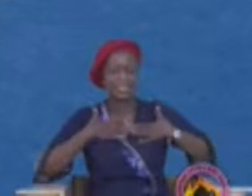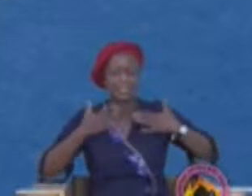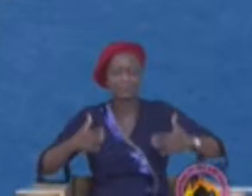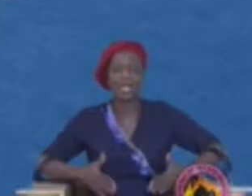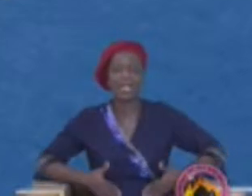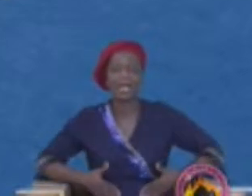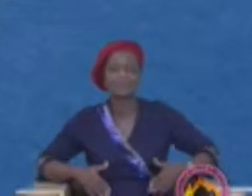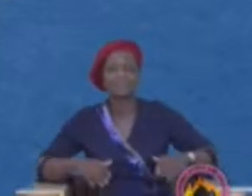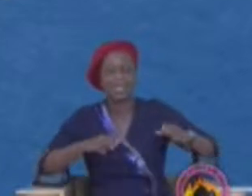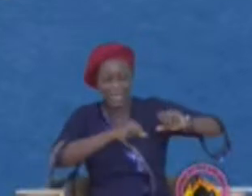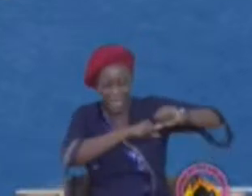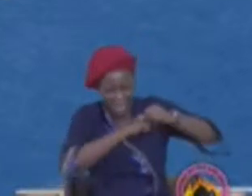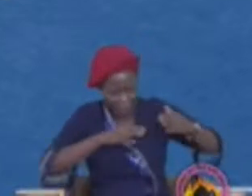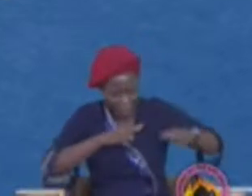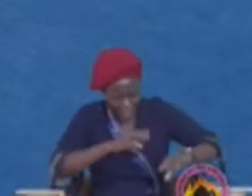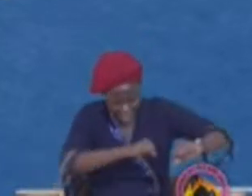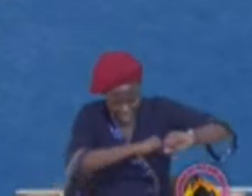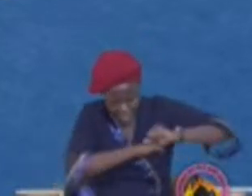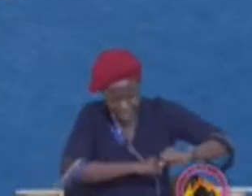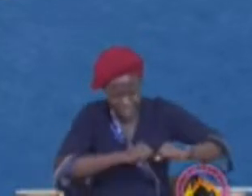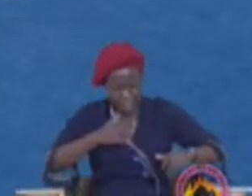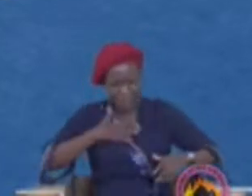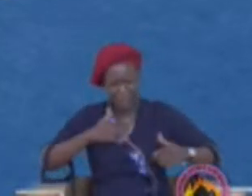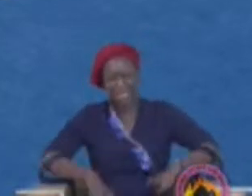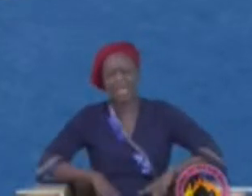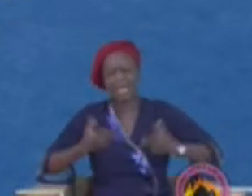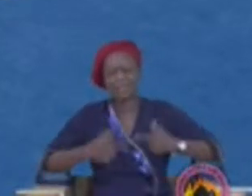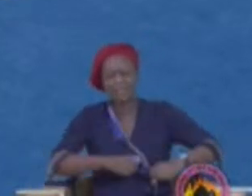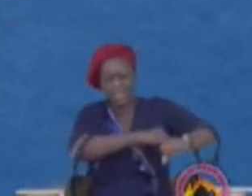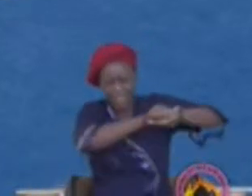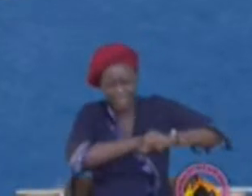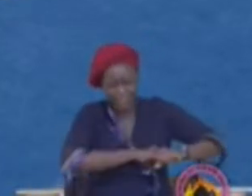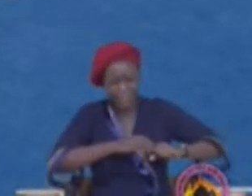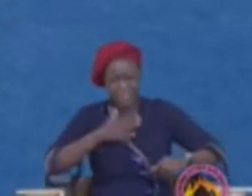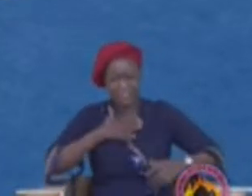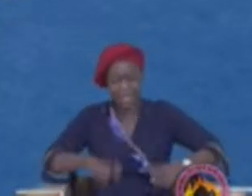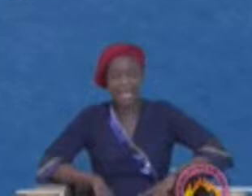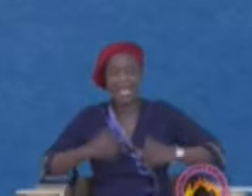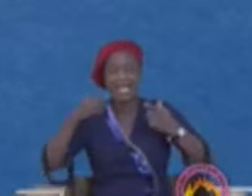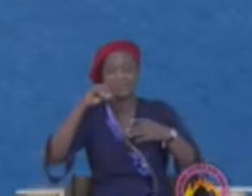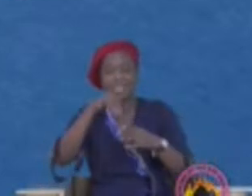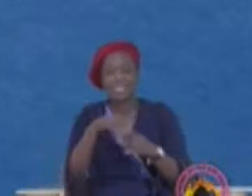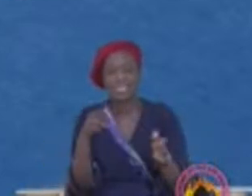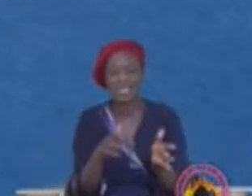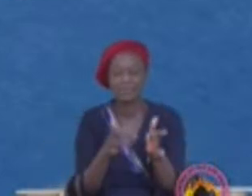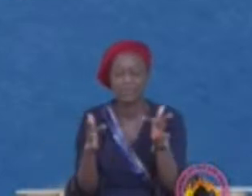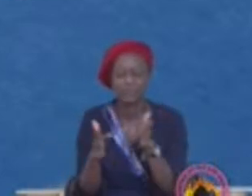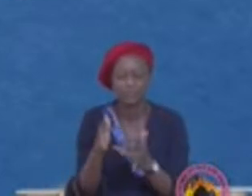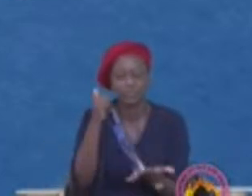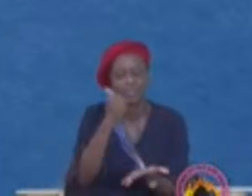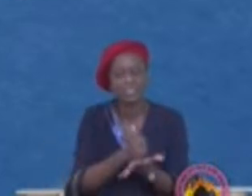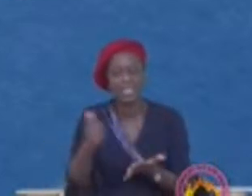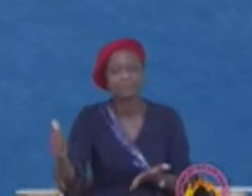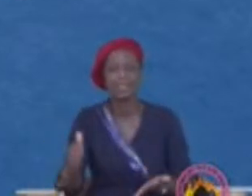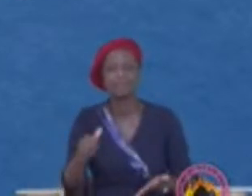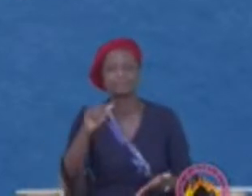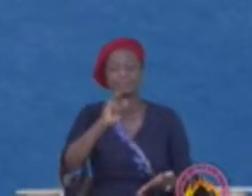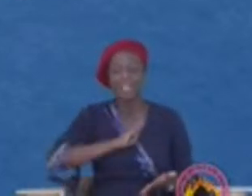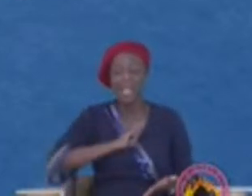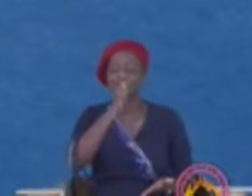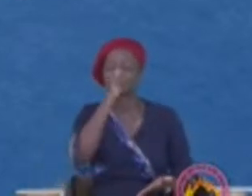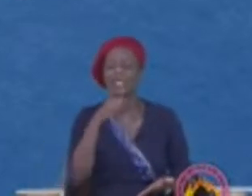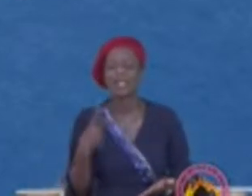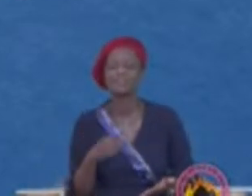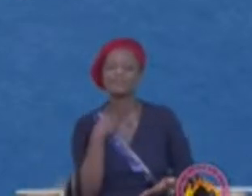life. Laminate my life. Laminate my life. In the name of Jesus. I silence the voice of